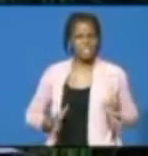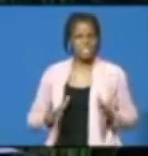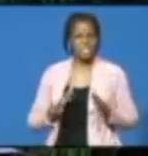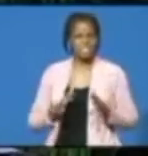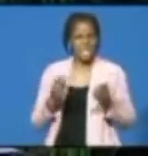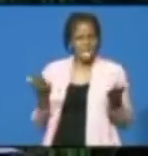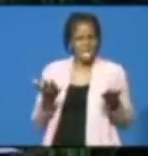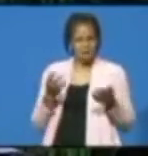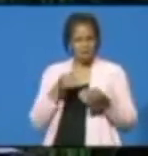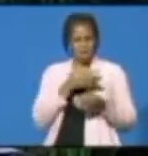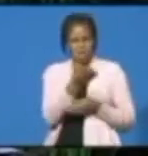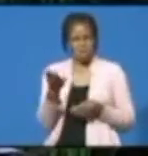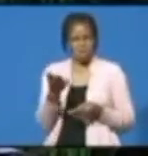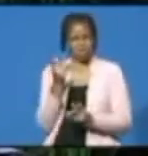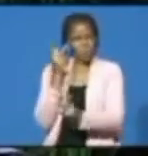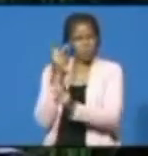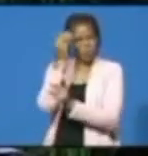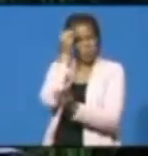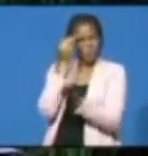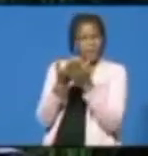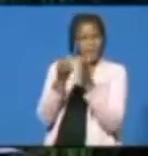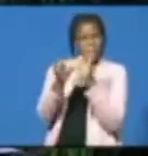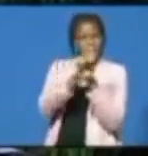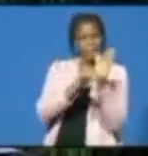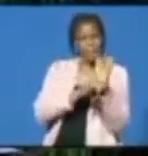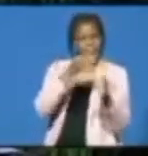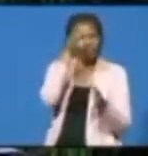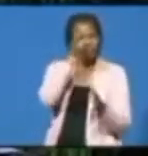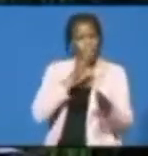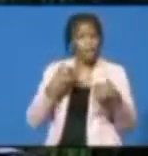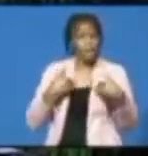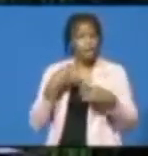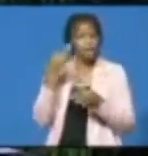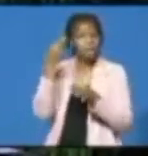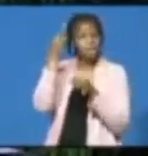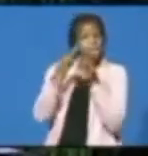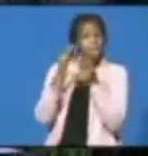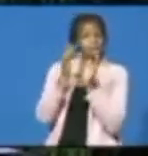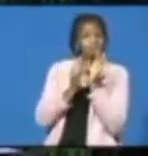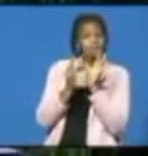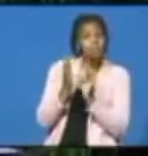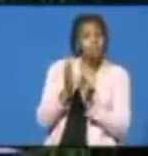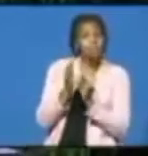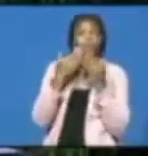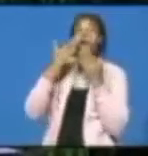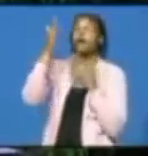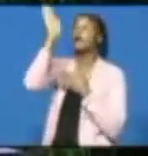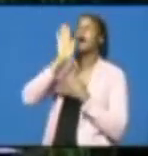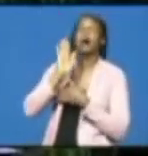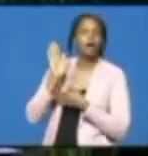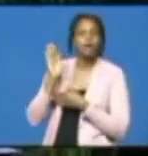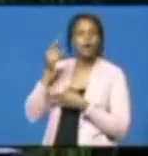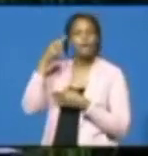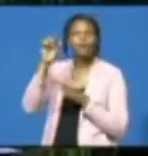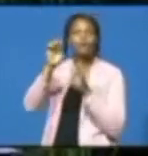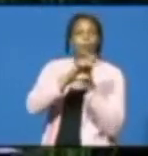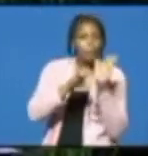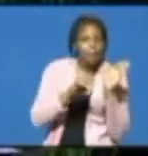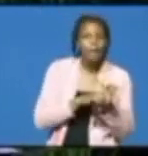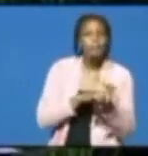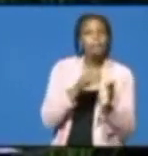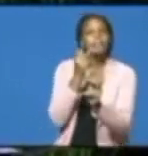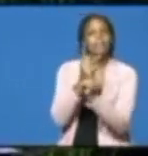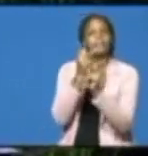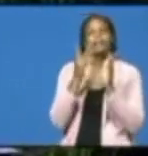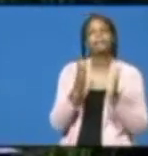the commandments of God and have the faith of Jesus. Thank God for the commandment